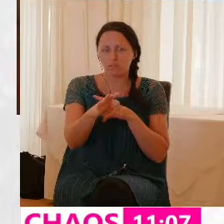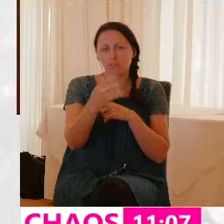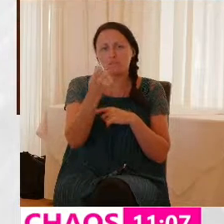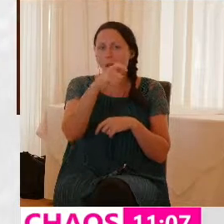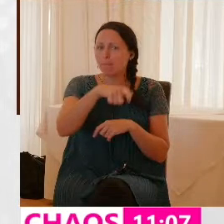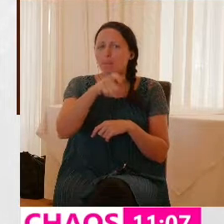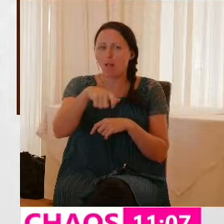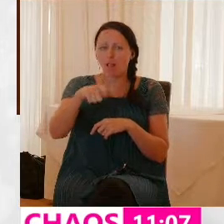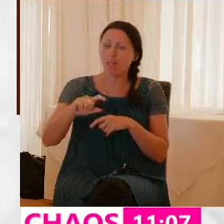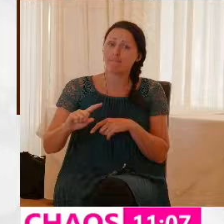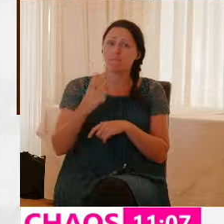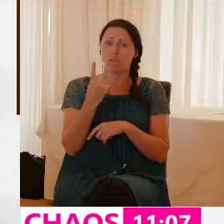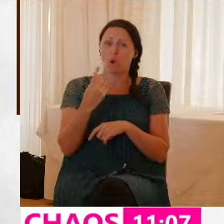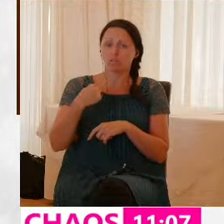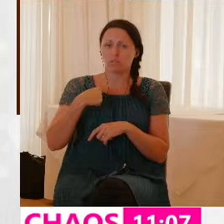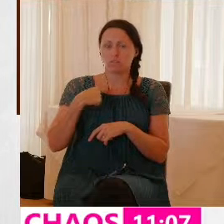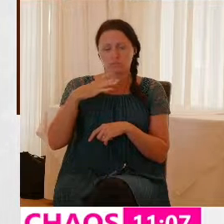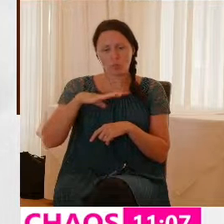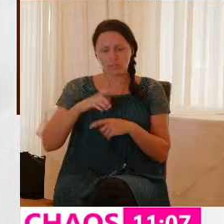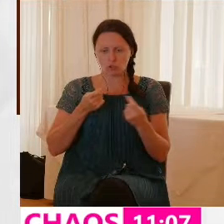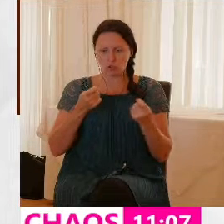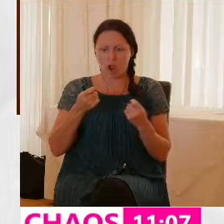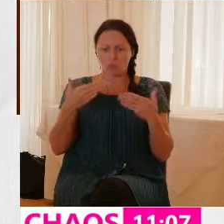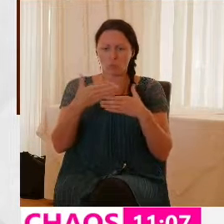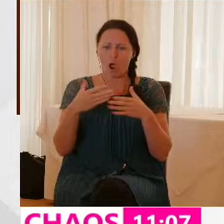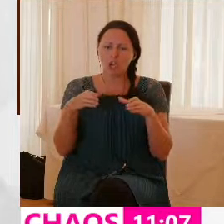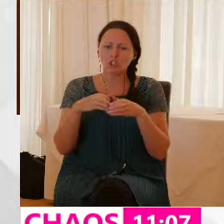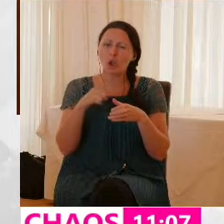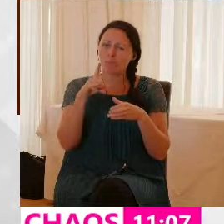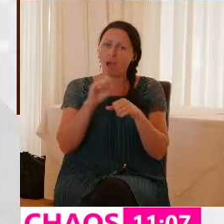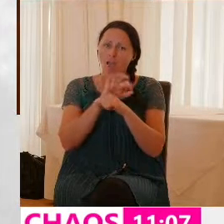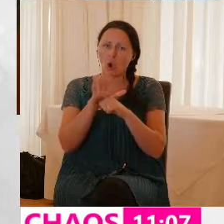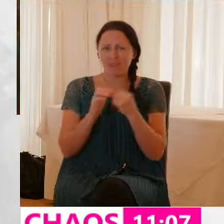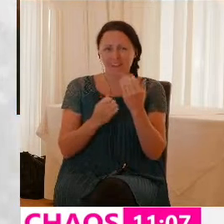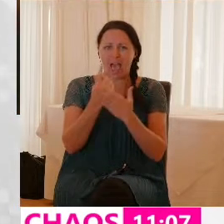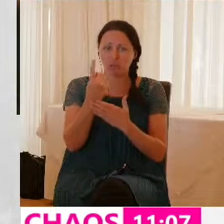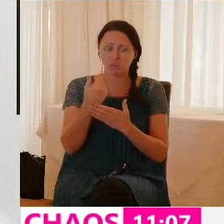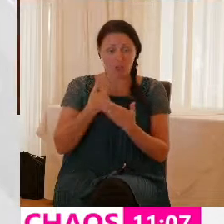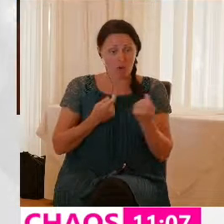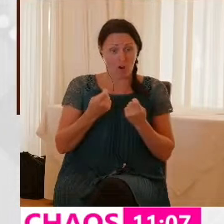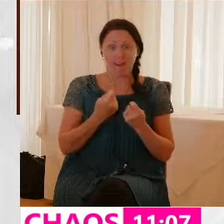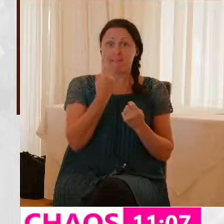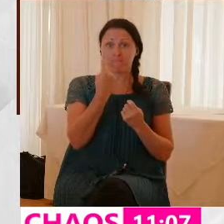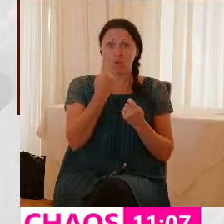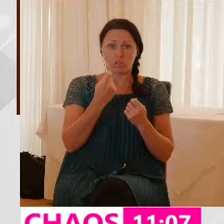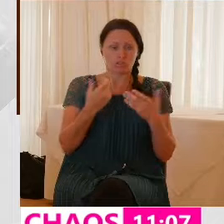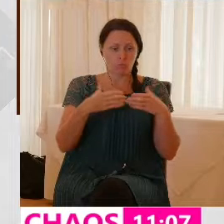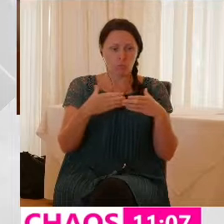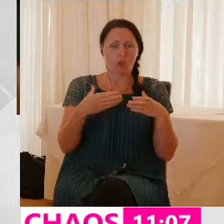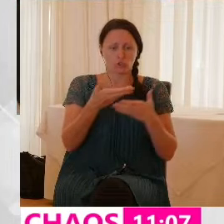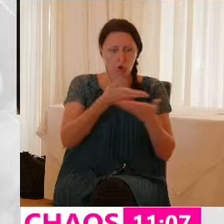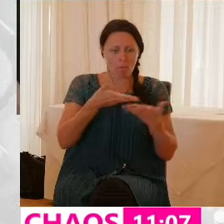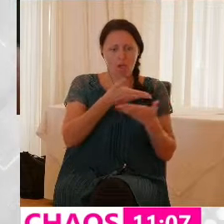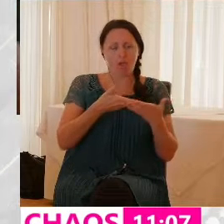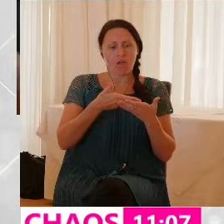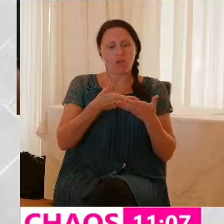trying to run a couple of workshops, but COVID happened. I ran my first workshop, COVID happened, and I went to the